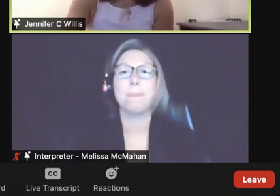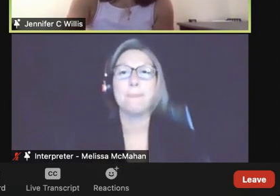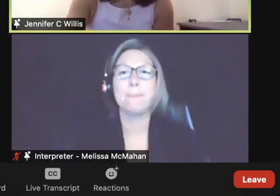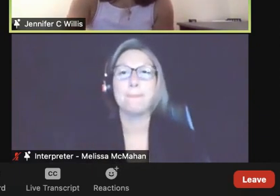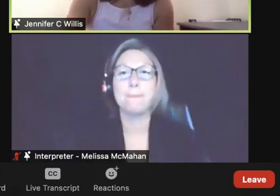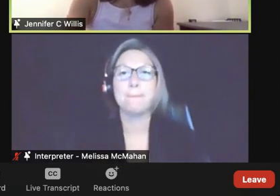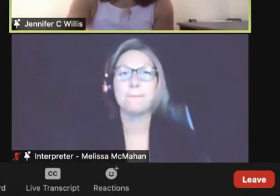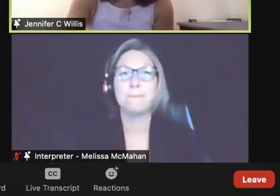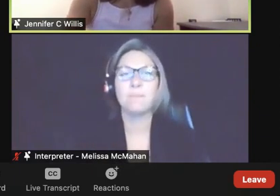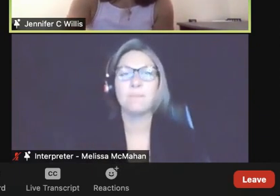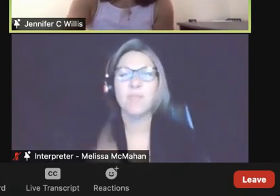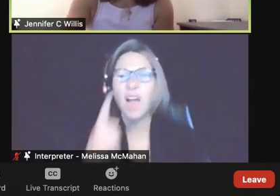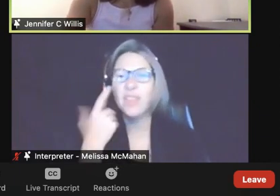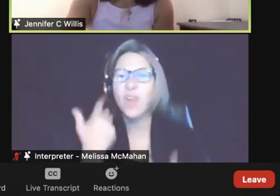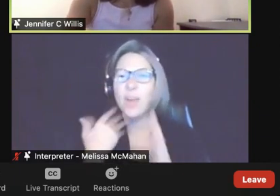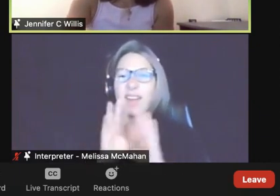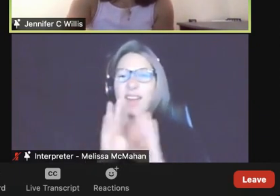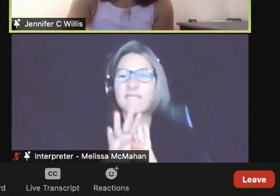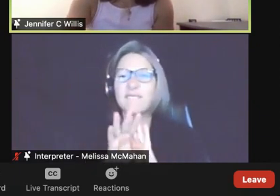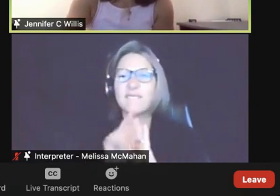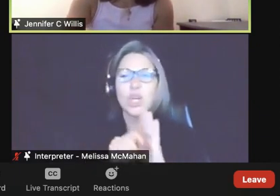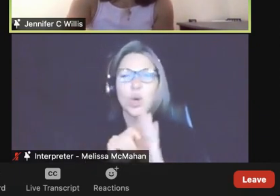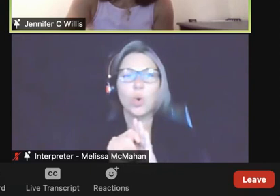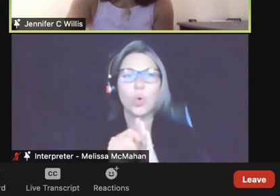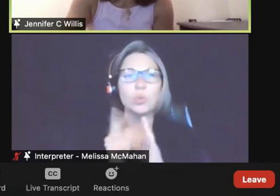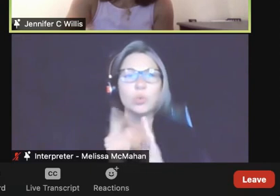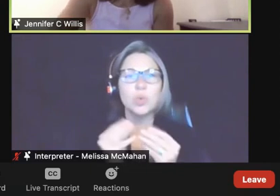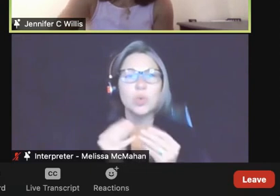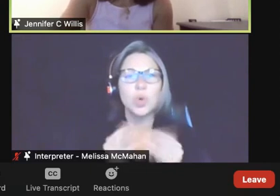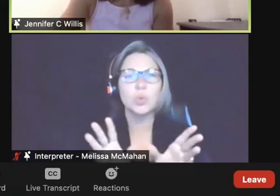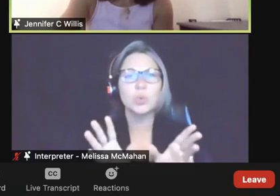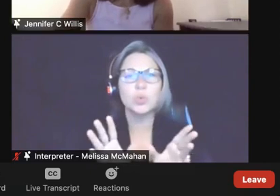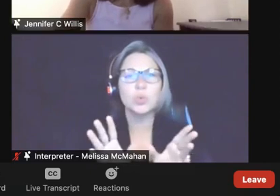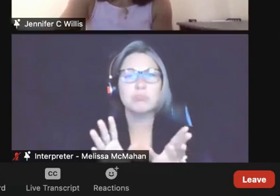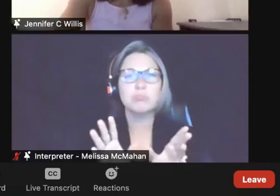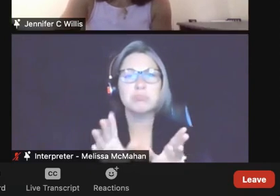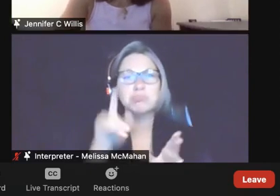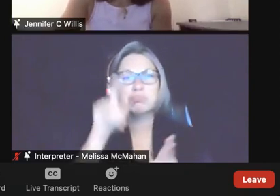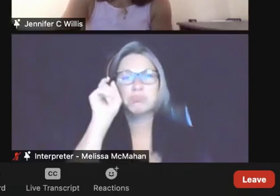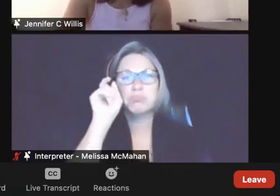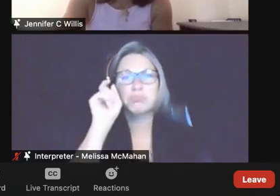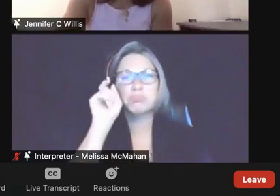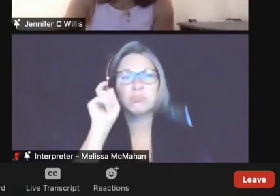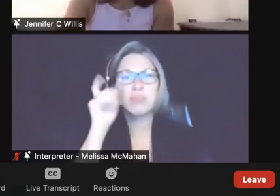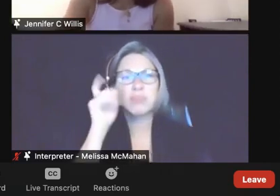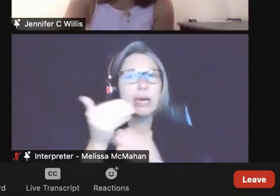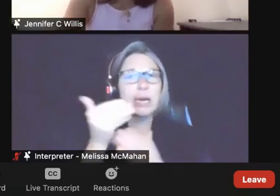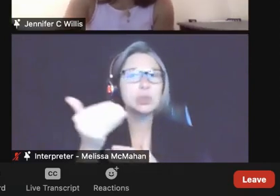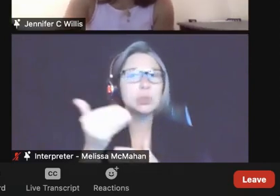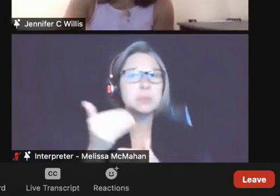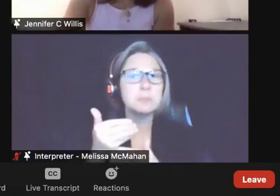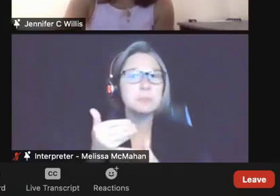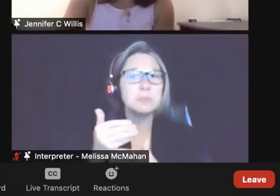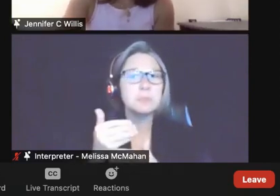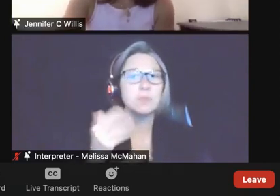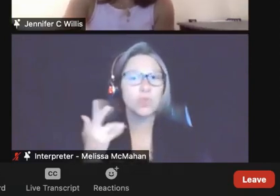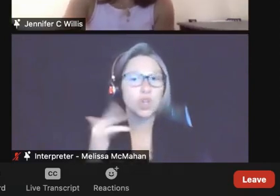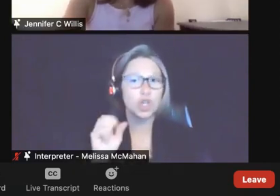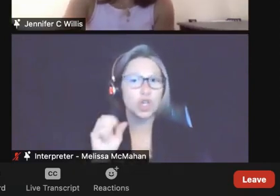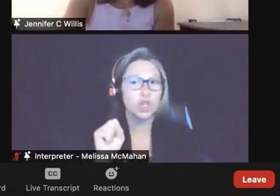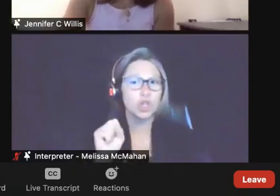Don't we have a video for that one? Did we lose the video? Maybe it's the next one. Are you looking for the video